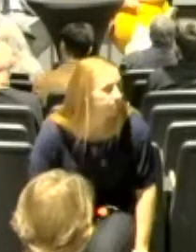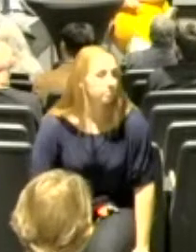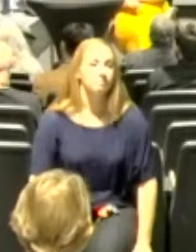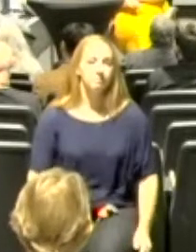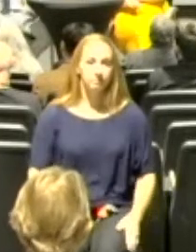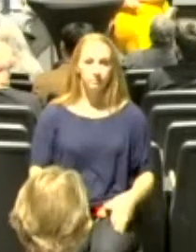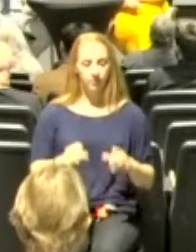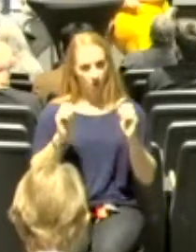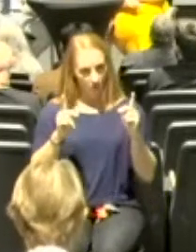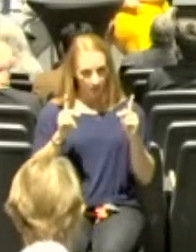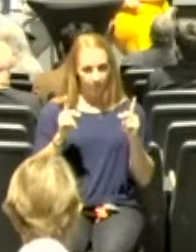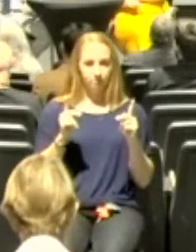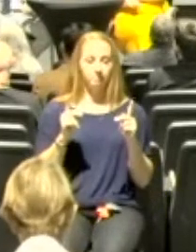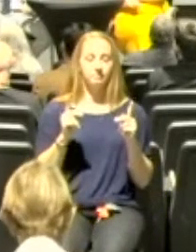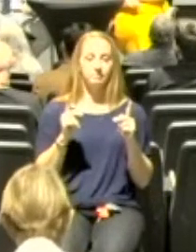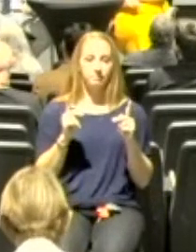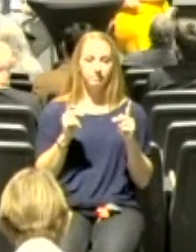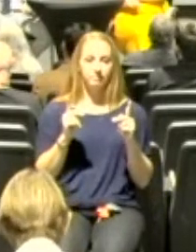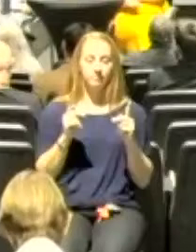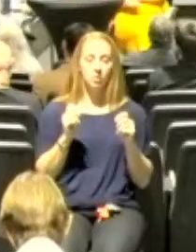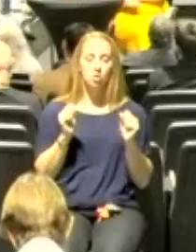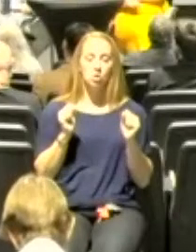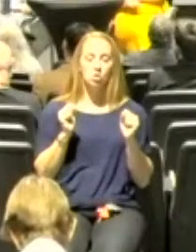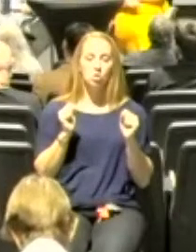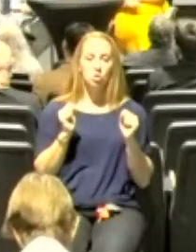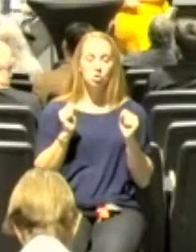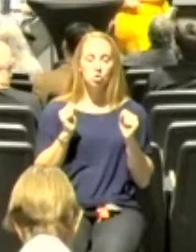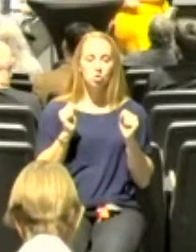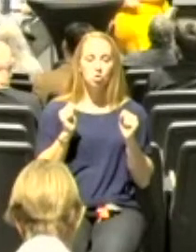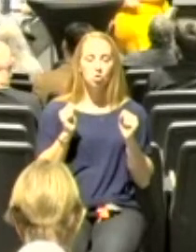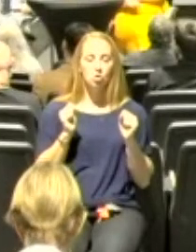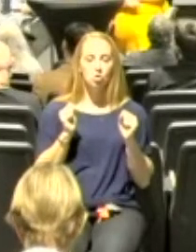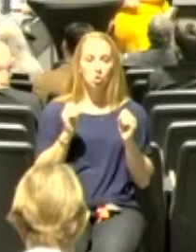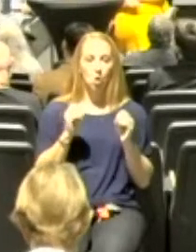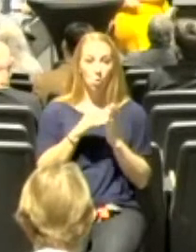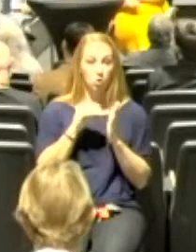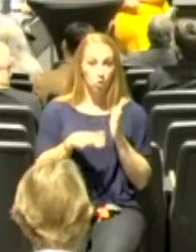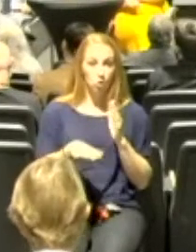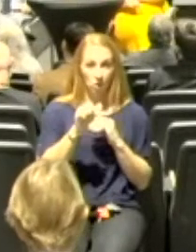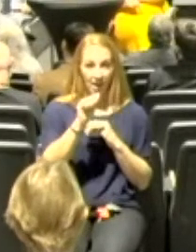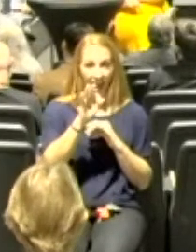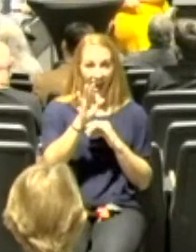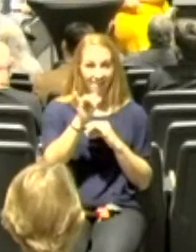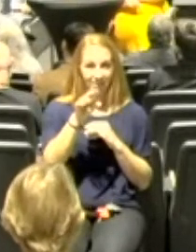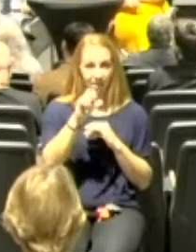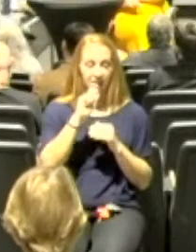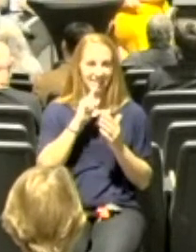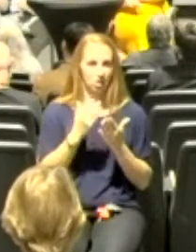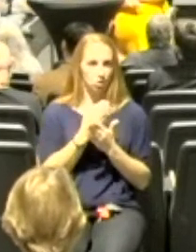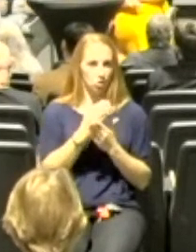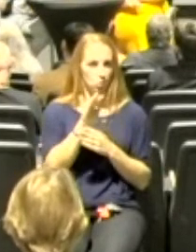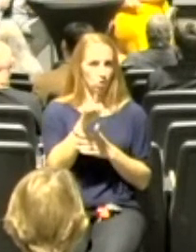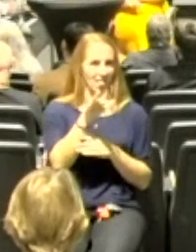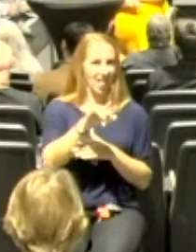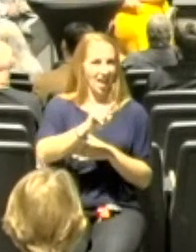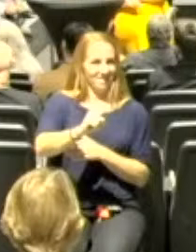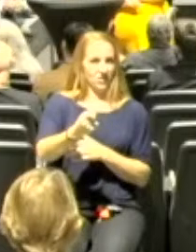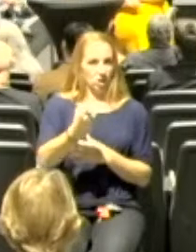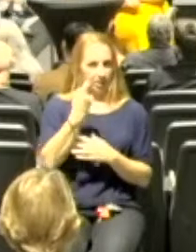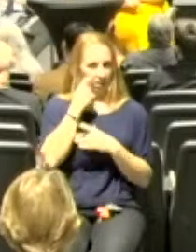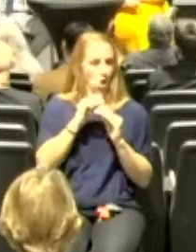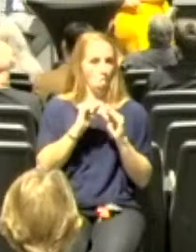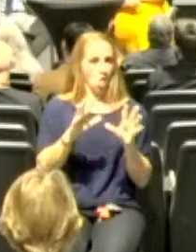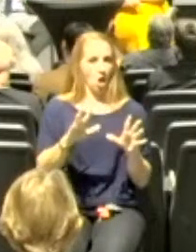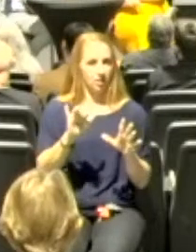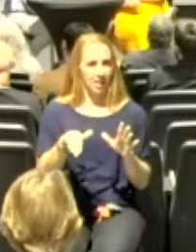tell Lynette, get the red one ready. Okay, so student affairs is new. July 1, we launched the Student Affairs